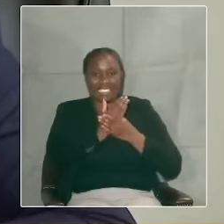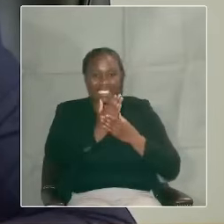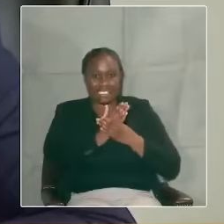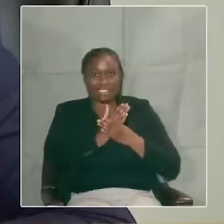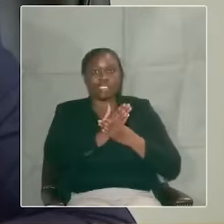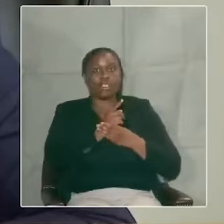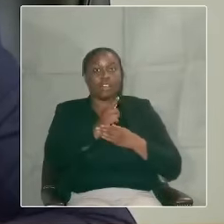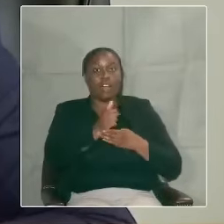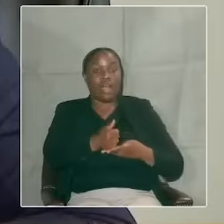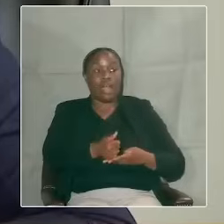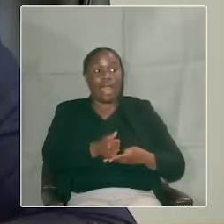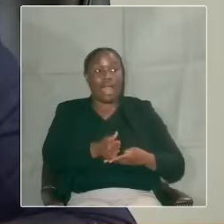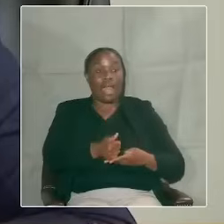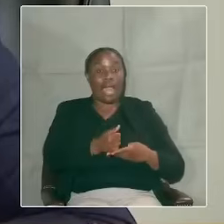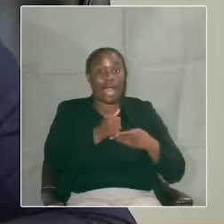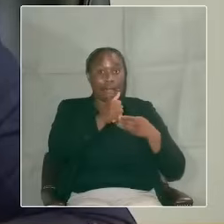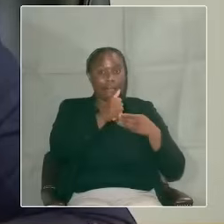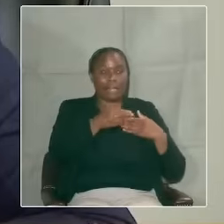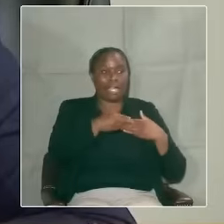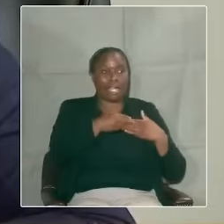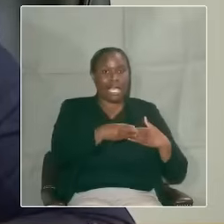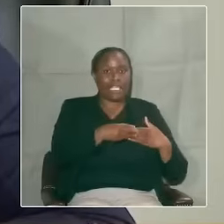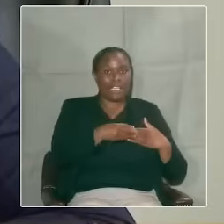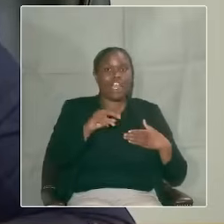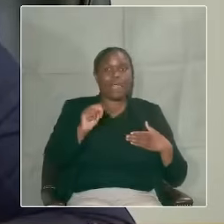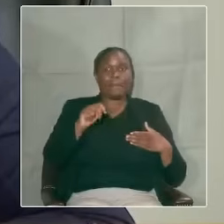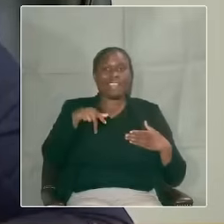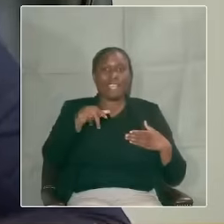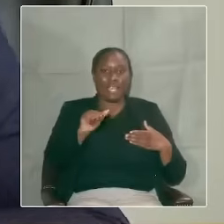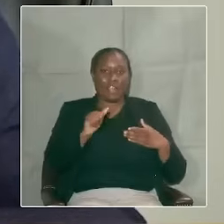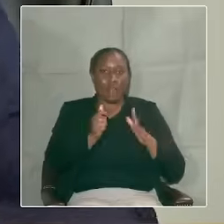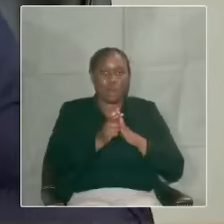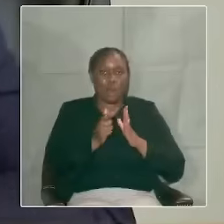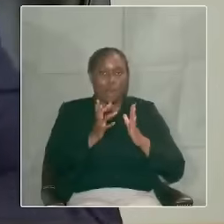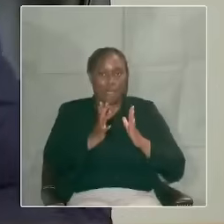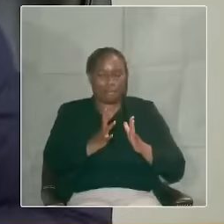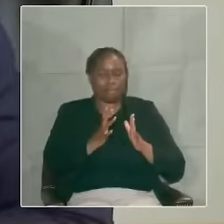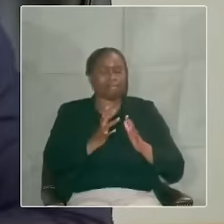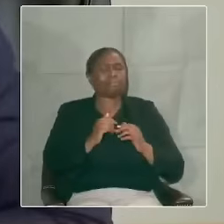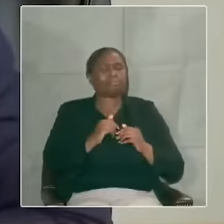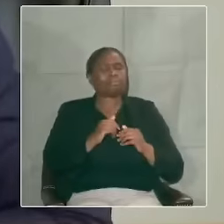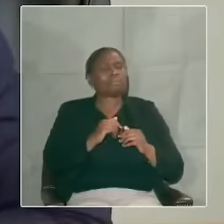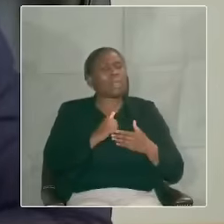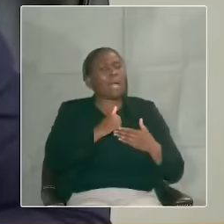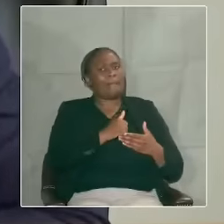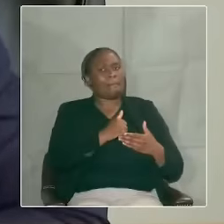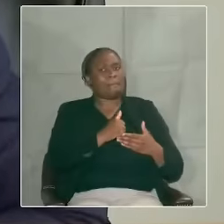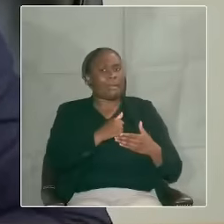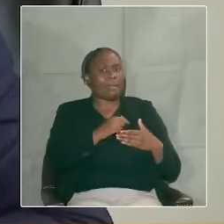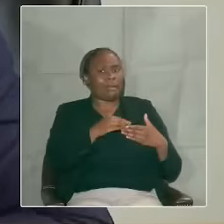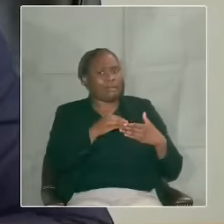the investigation. So when all of a sudden there is abrupt decision to